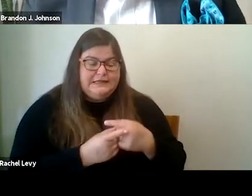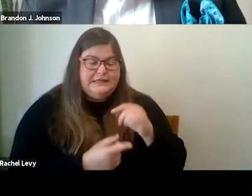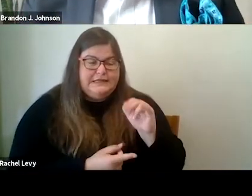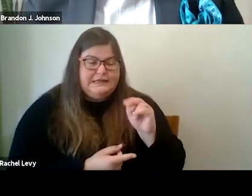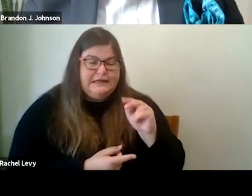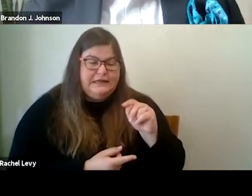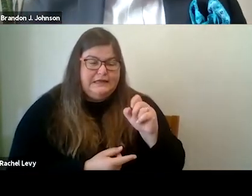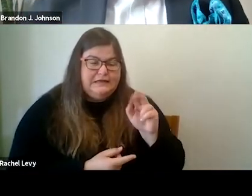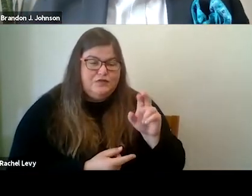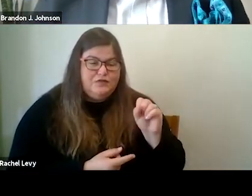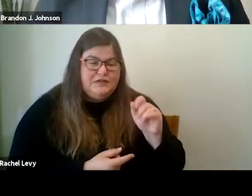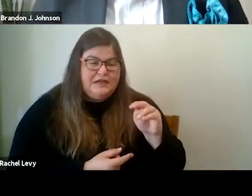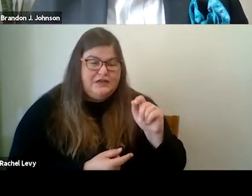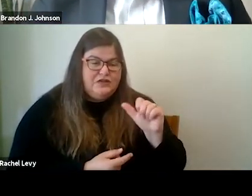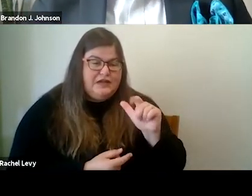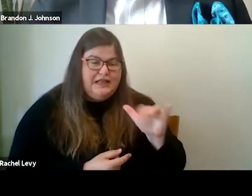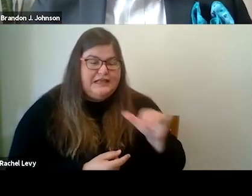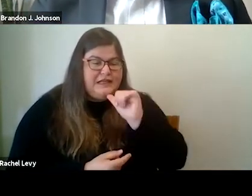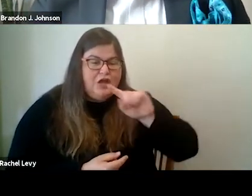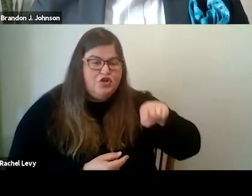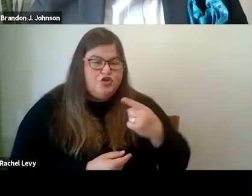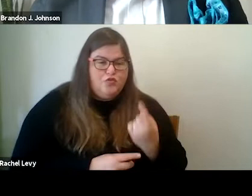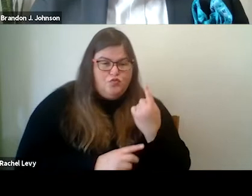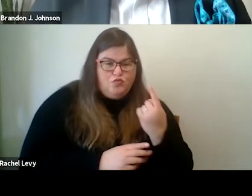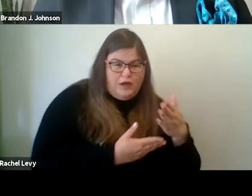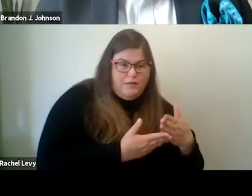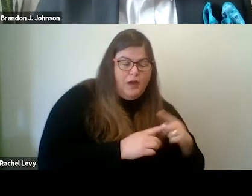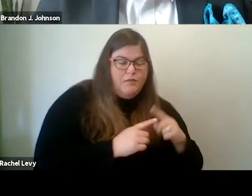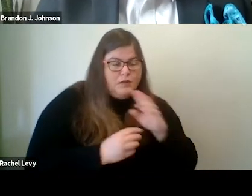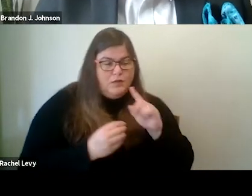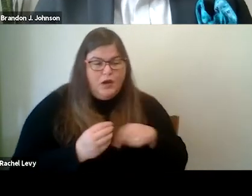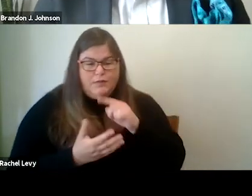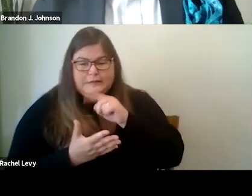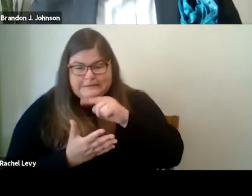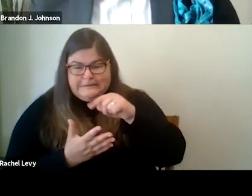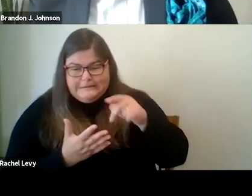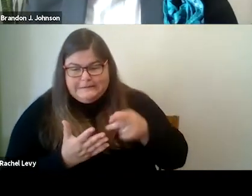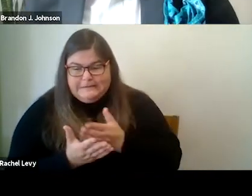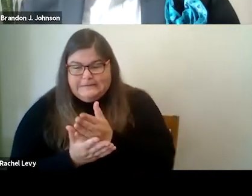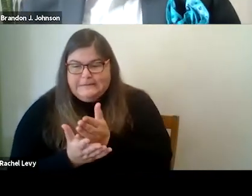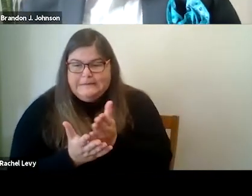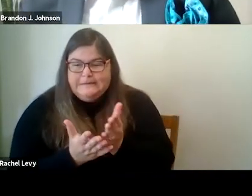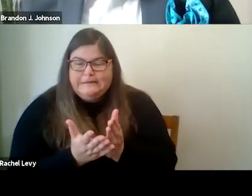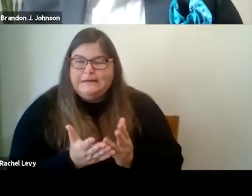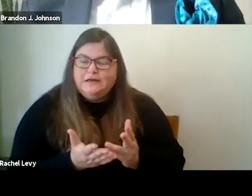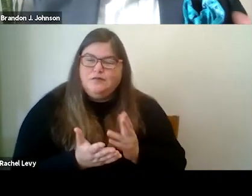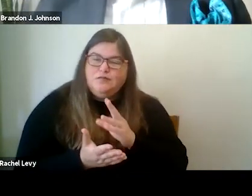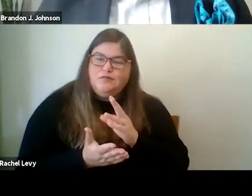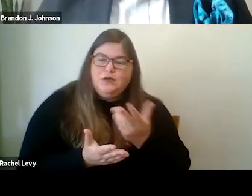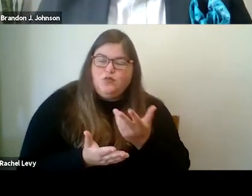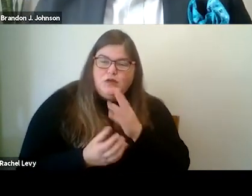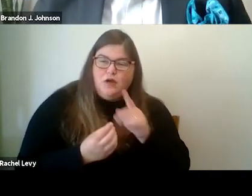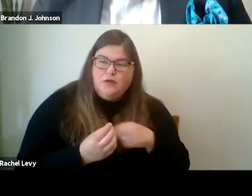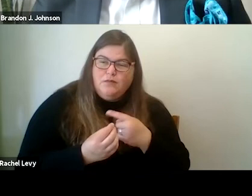just being a monolith, but understanding, and we talked about this in the report, the needs specifically of LGBTQ youth and others, youth